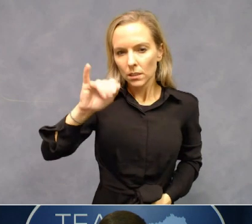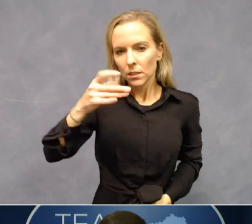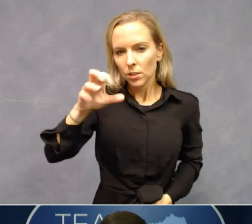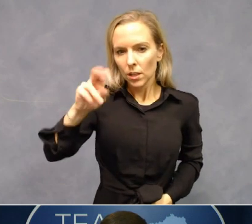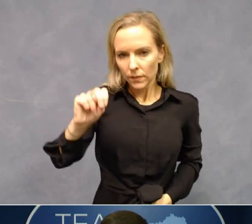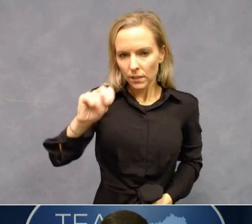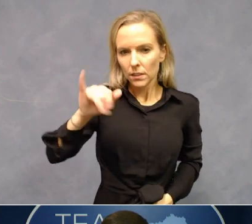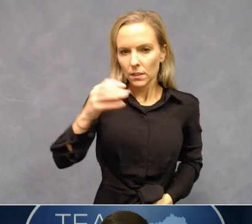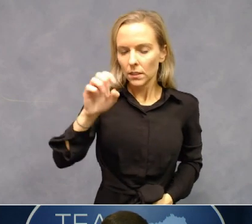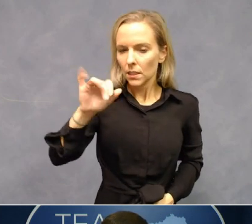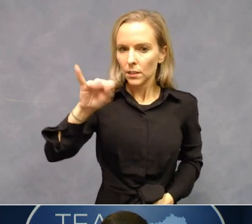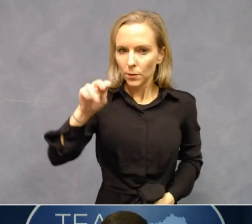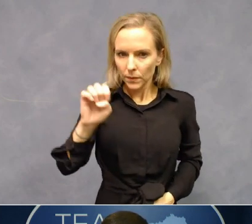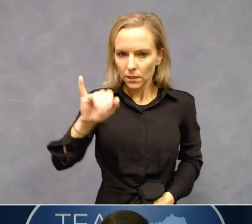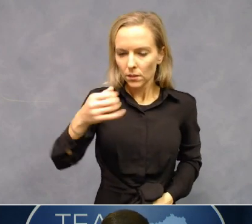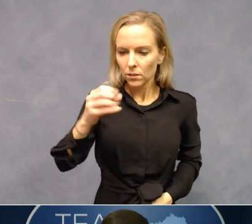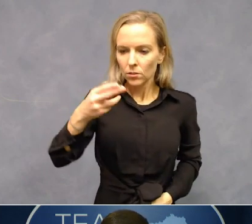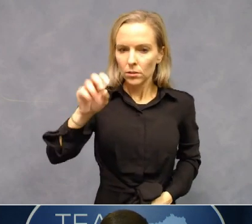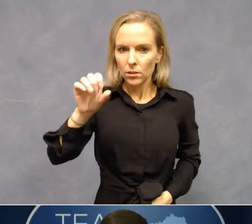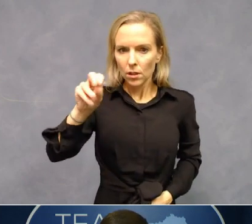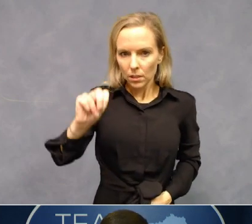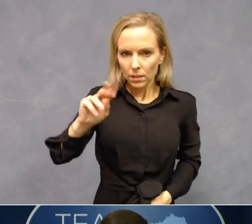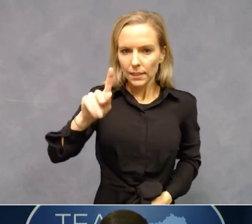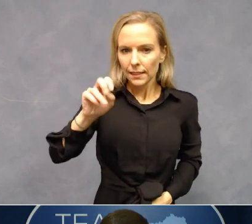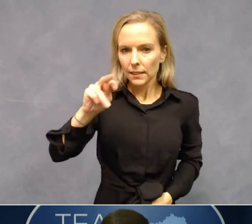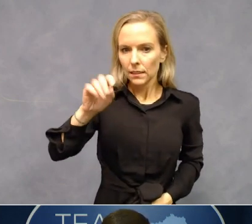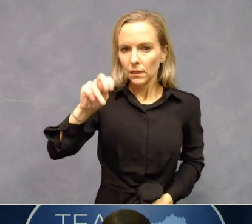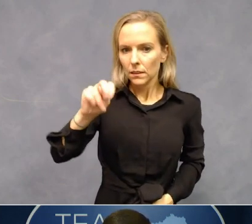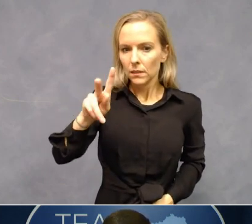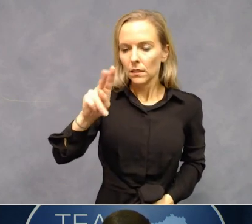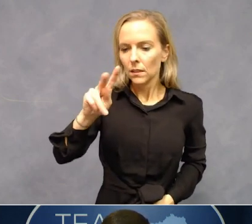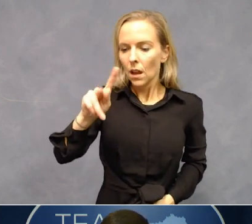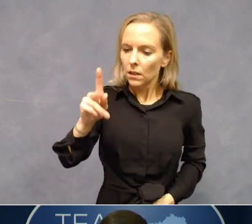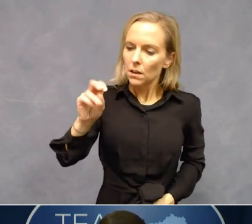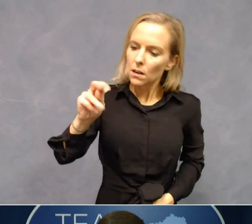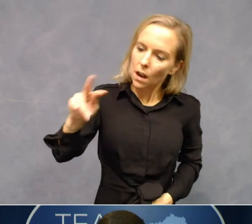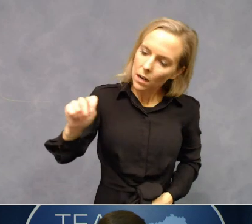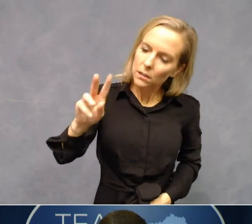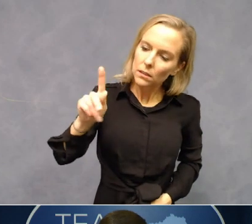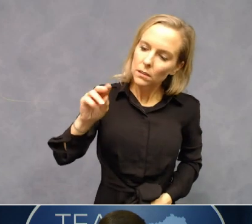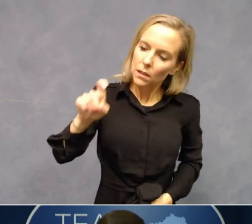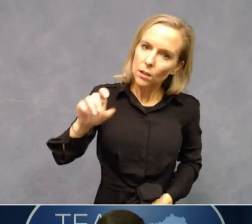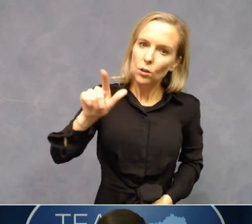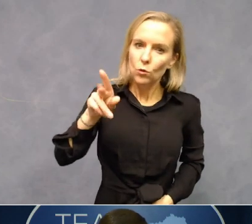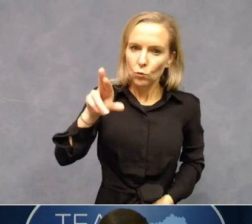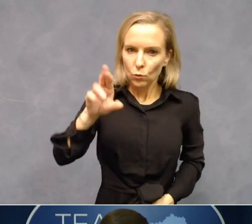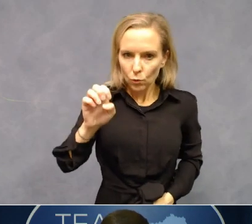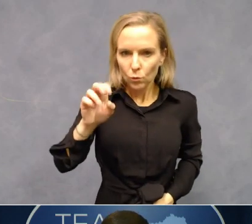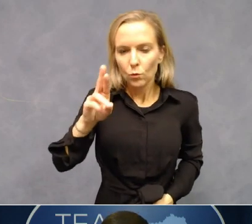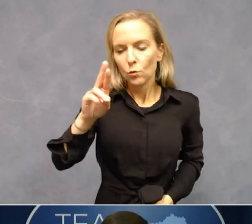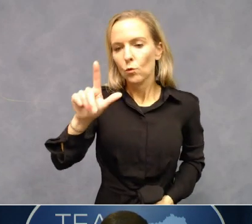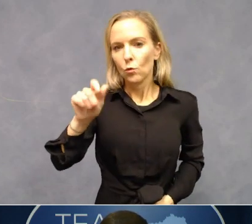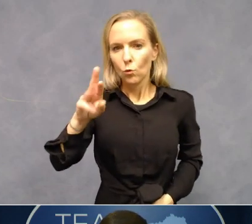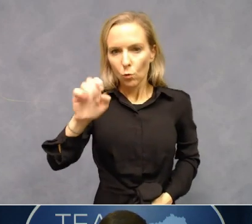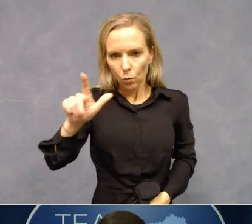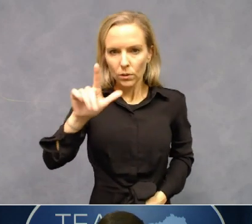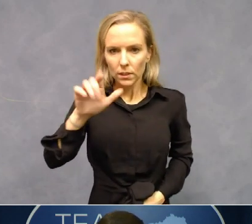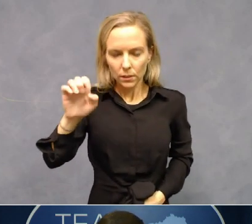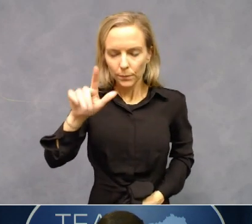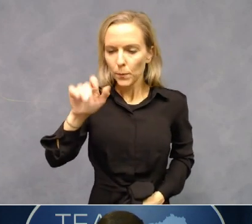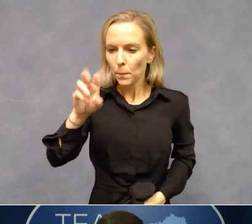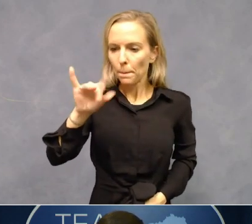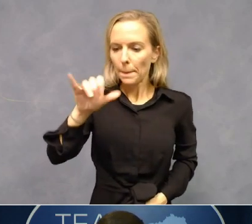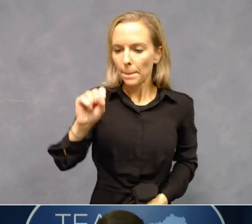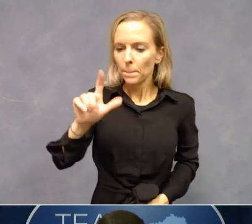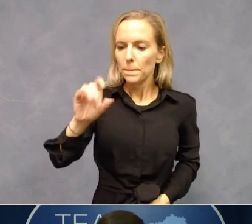Jessamine, Johnson, Kenton, Knott, Knox, LaRue, Laurel, Lee, Lewis,